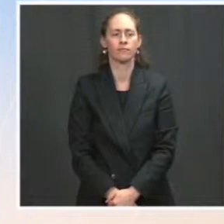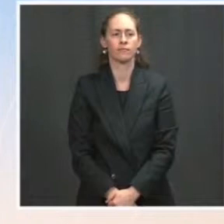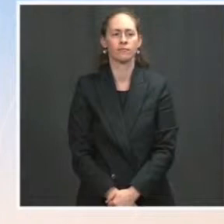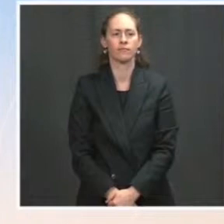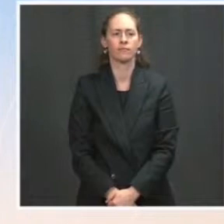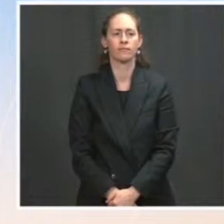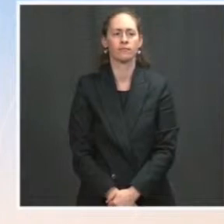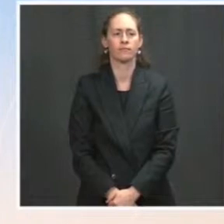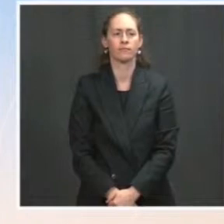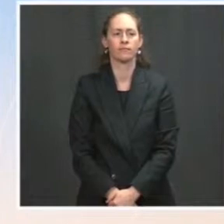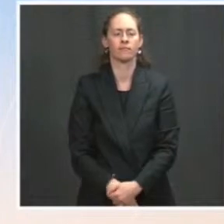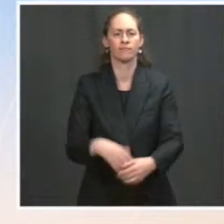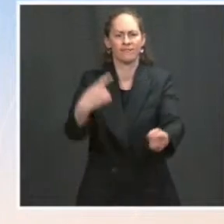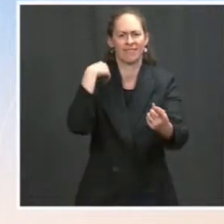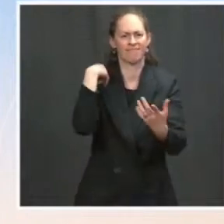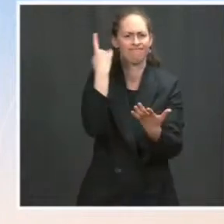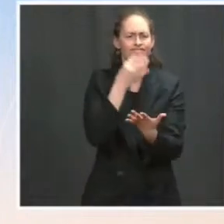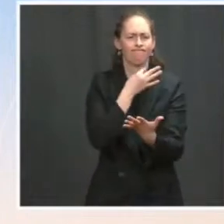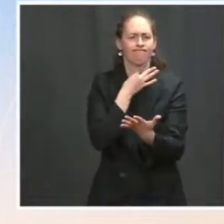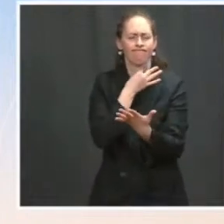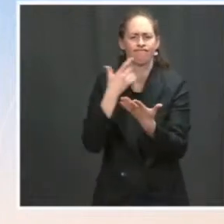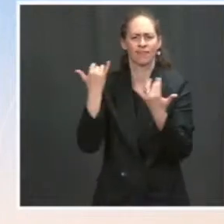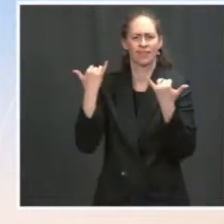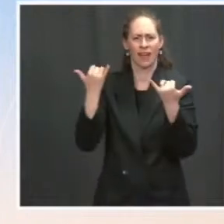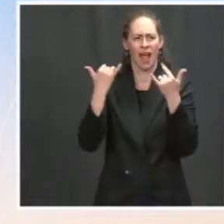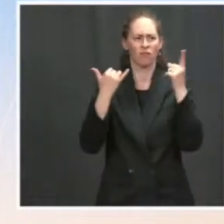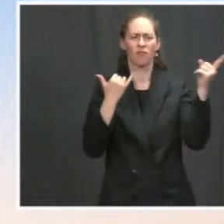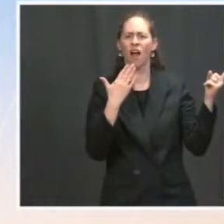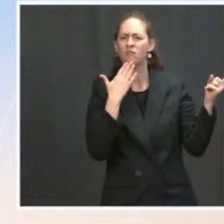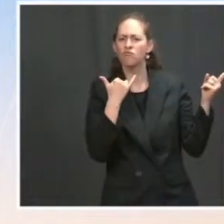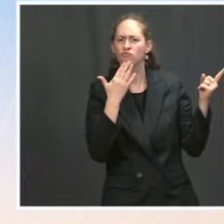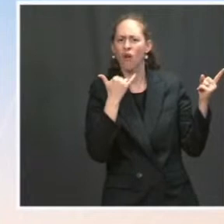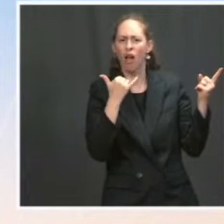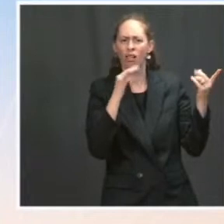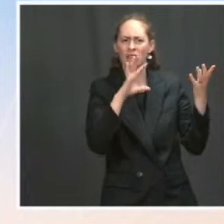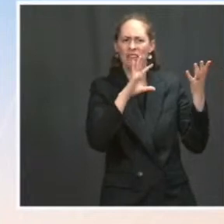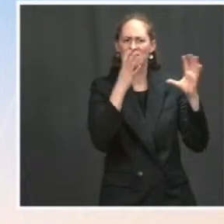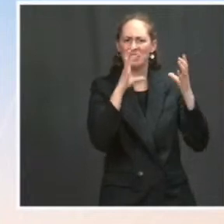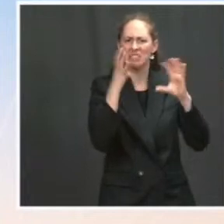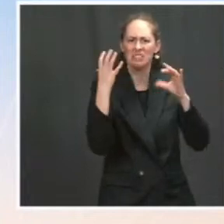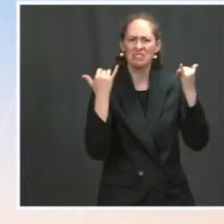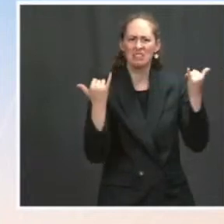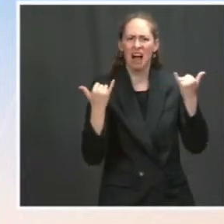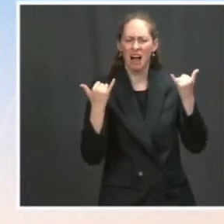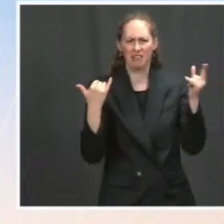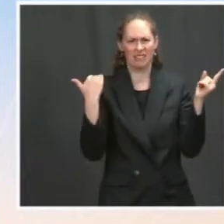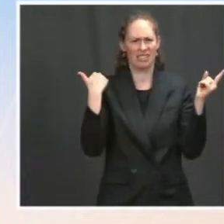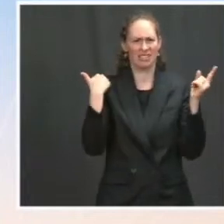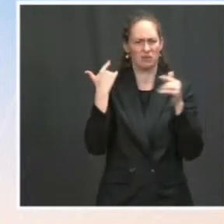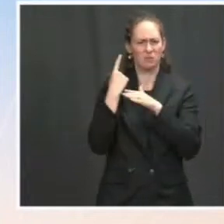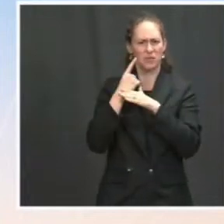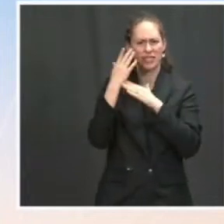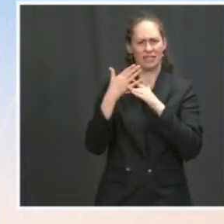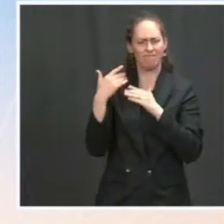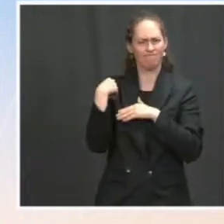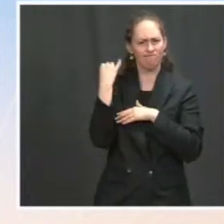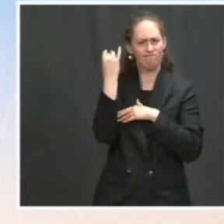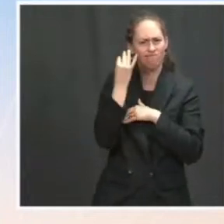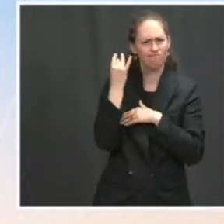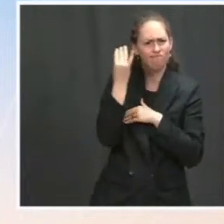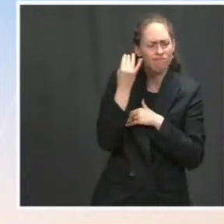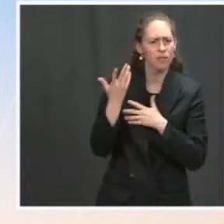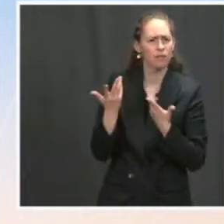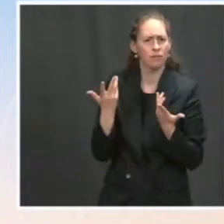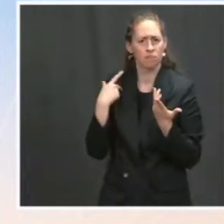hours, it's just gotten worse. I know Jake Sullivan was on the phone over the weekend with his counterpart. But is the president at this point getting